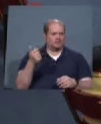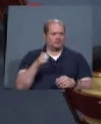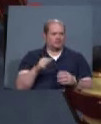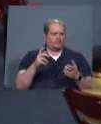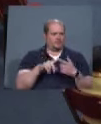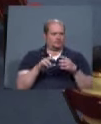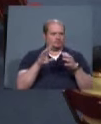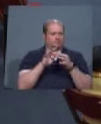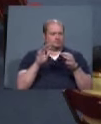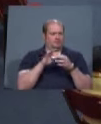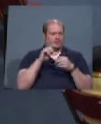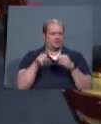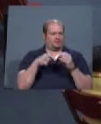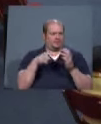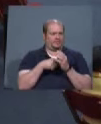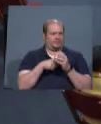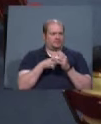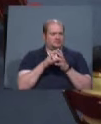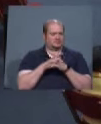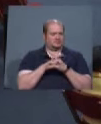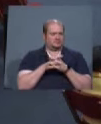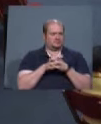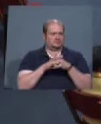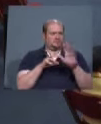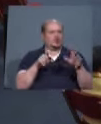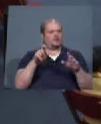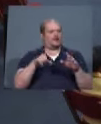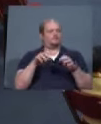Anyone who wishes to speak on this item?